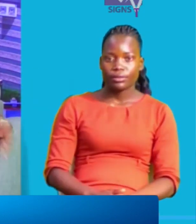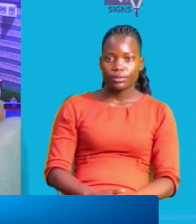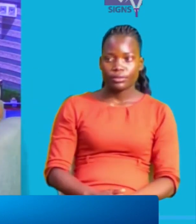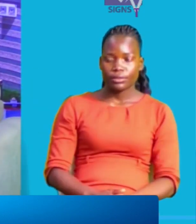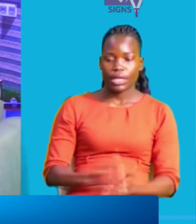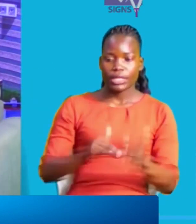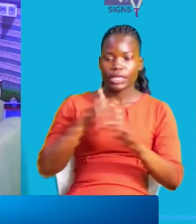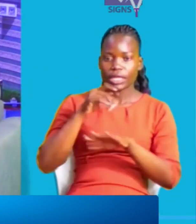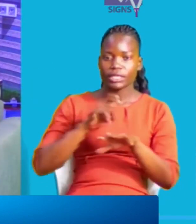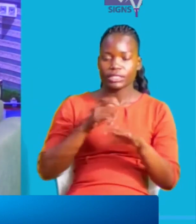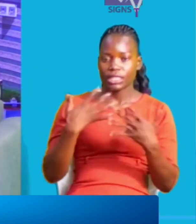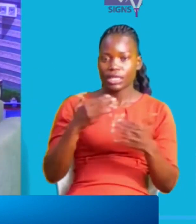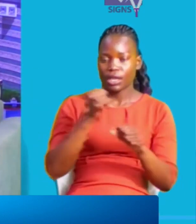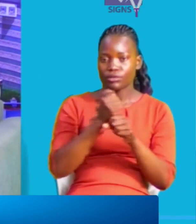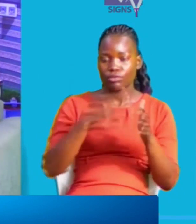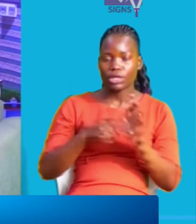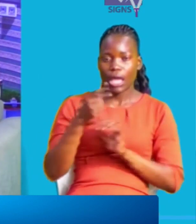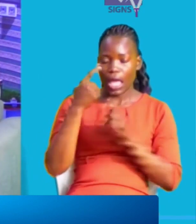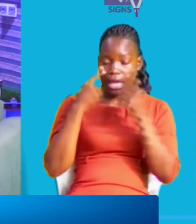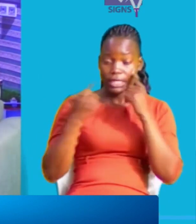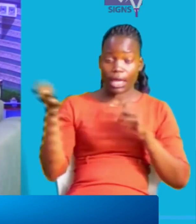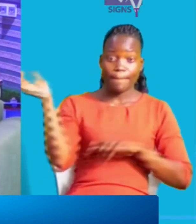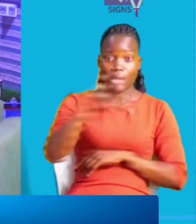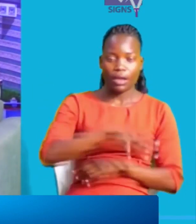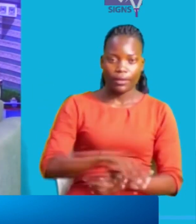The next thing they find namna gani? Tear gas.